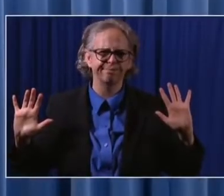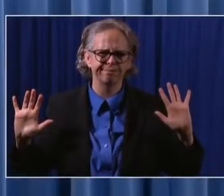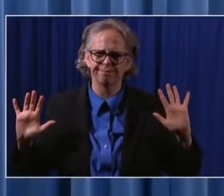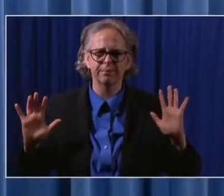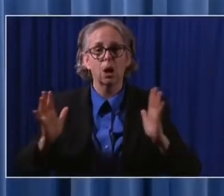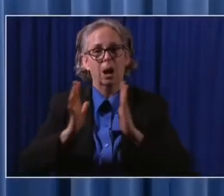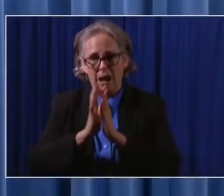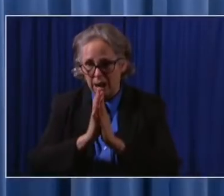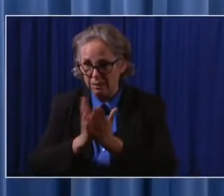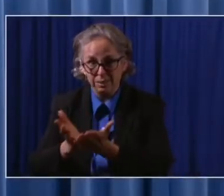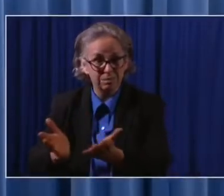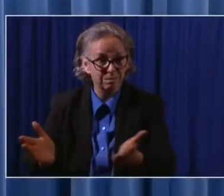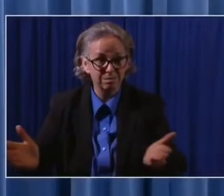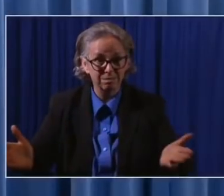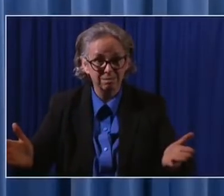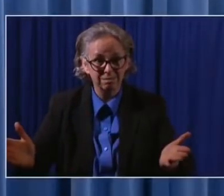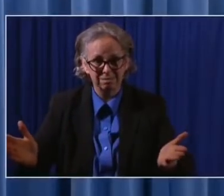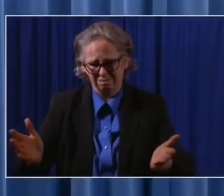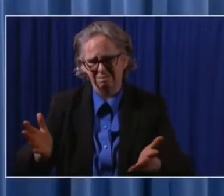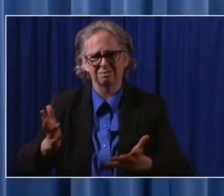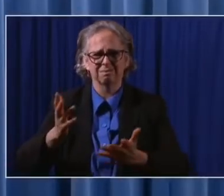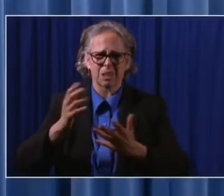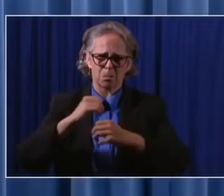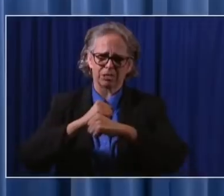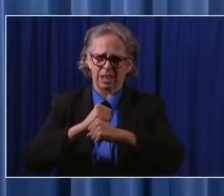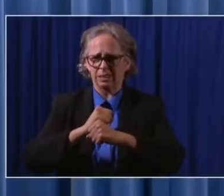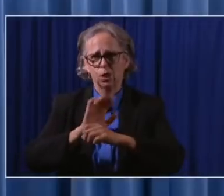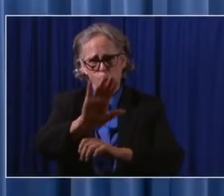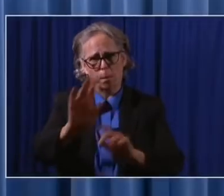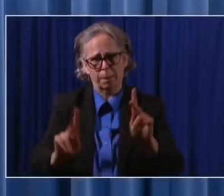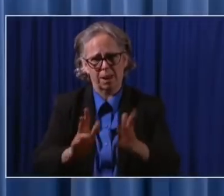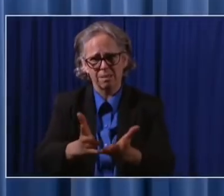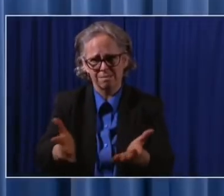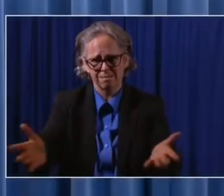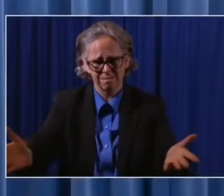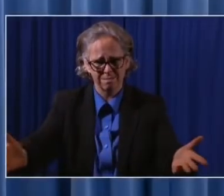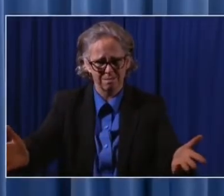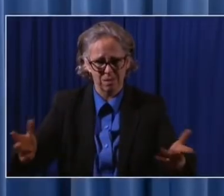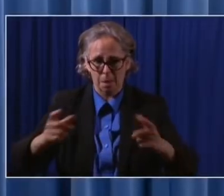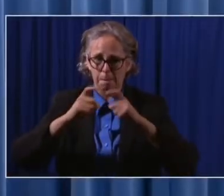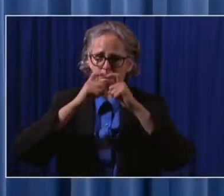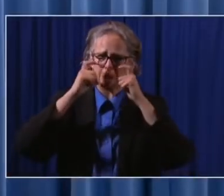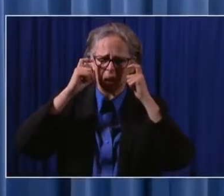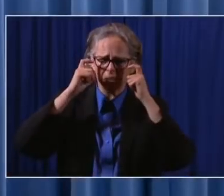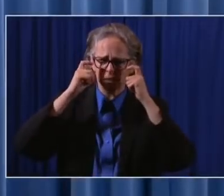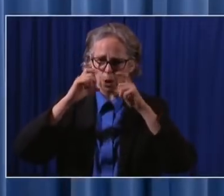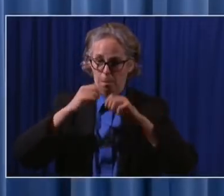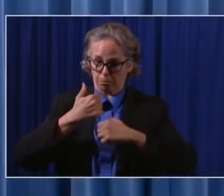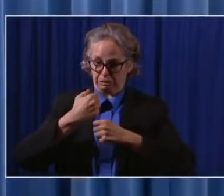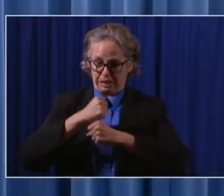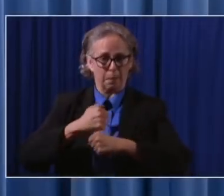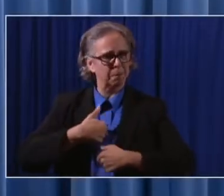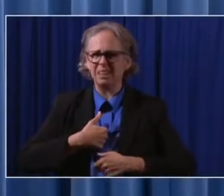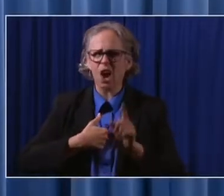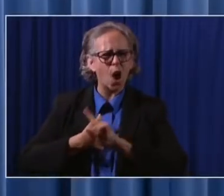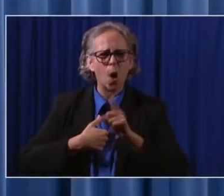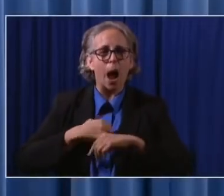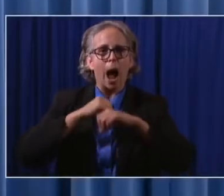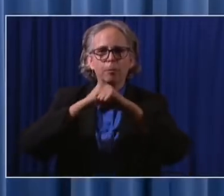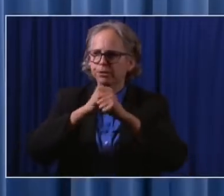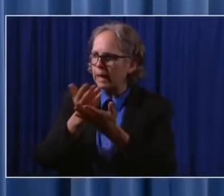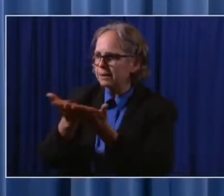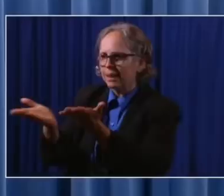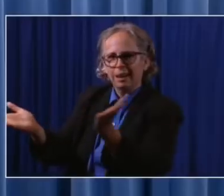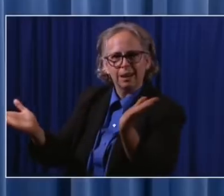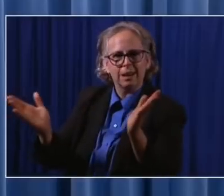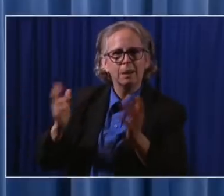got to. When you're wearing a mask, you're generally wearing it for other people, and so this